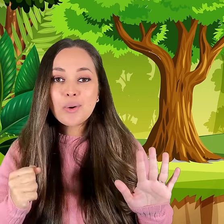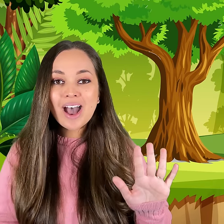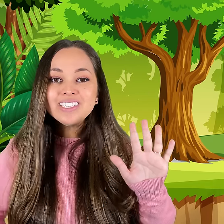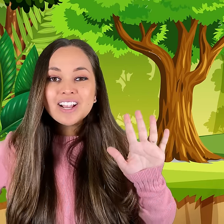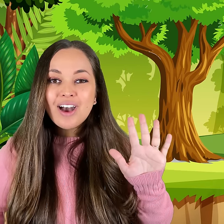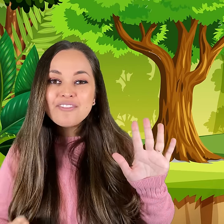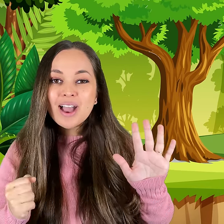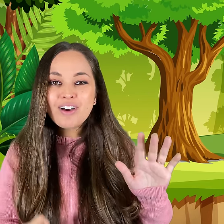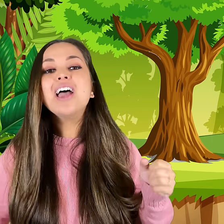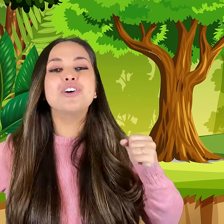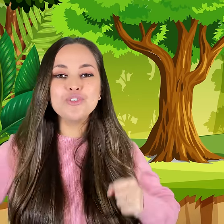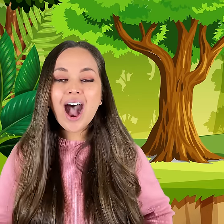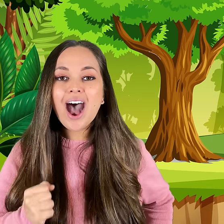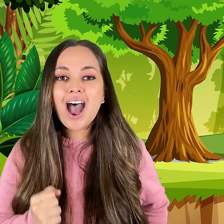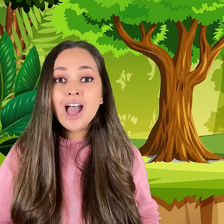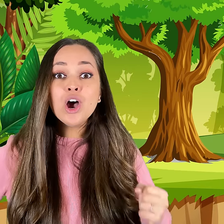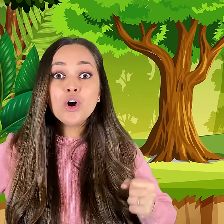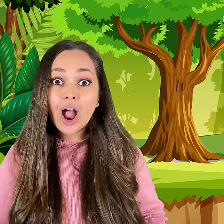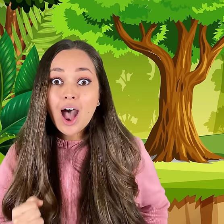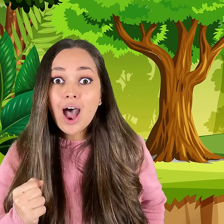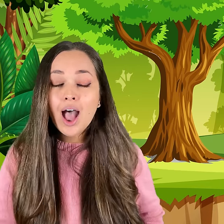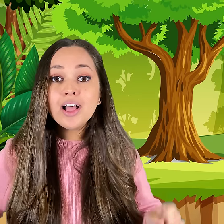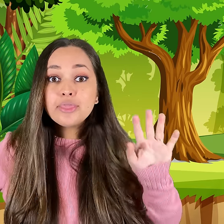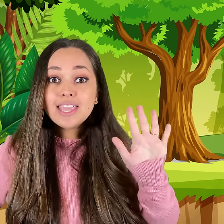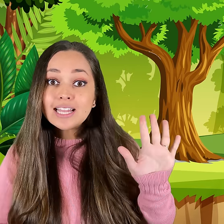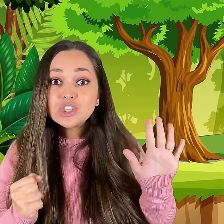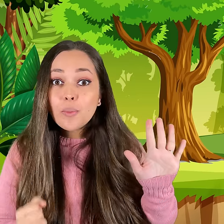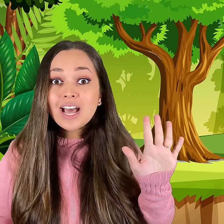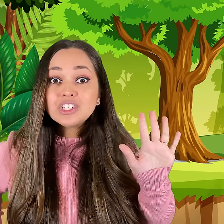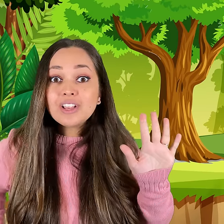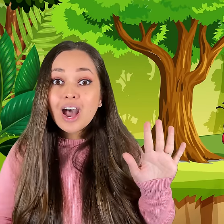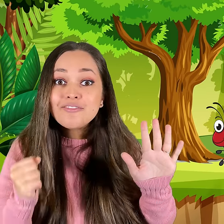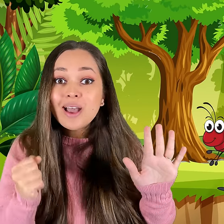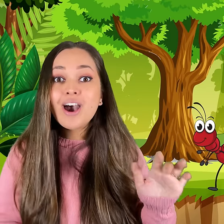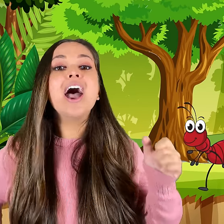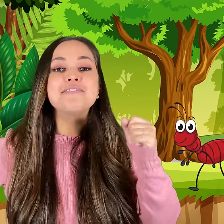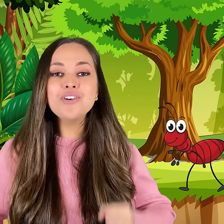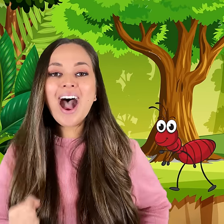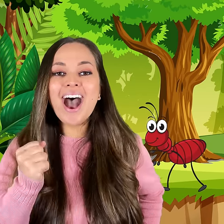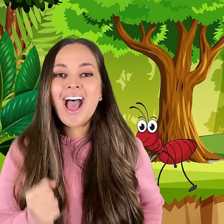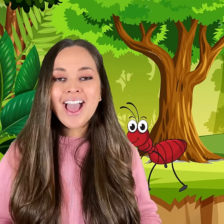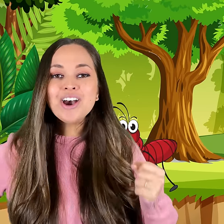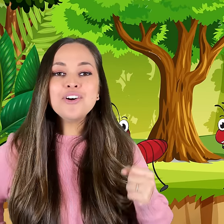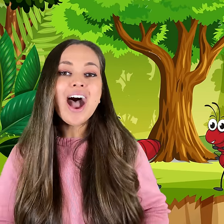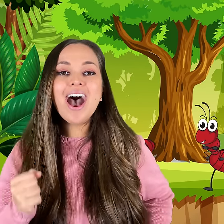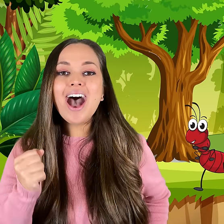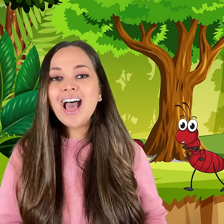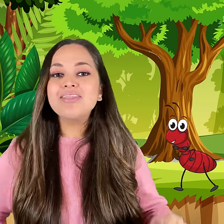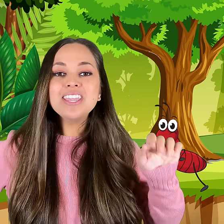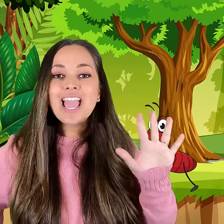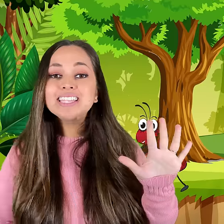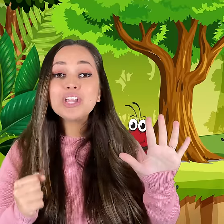The ants go marching five by five, hurrah, hurrah. The ants go marching five by five, hurrah,